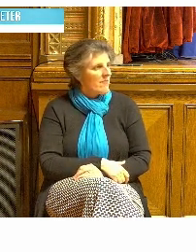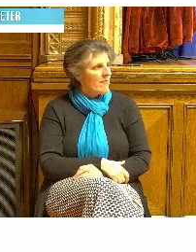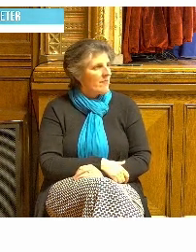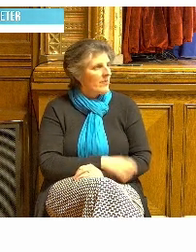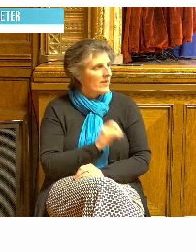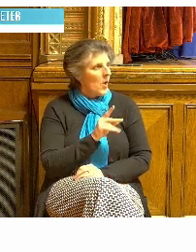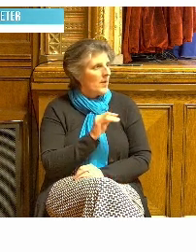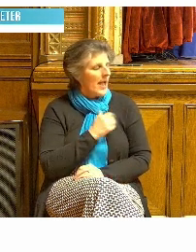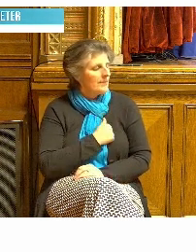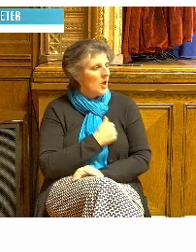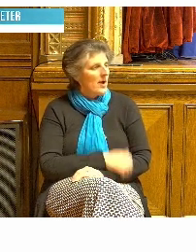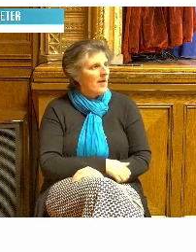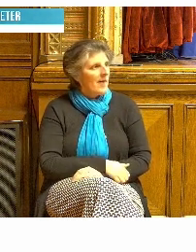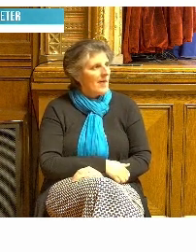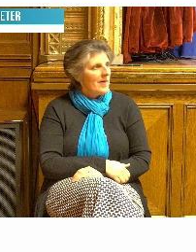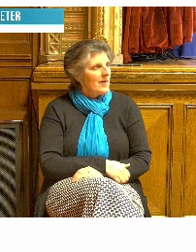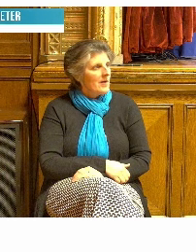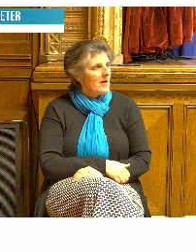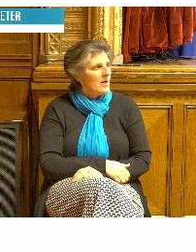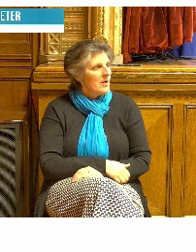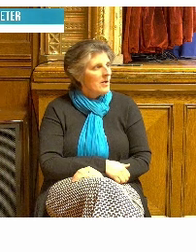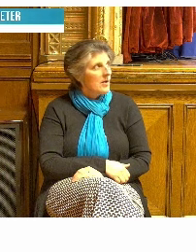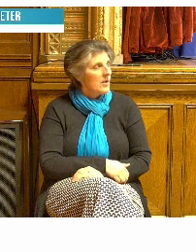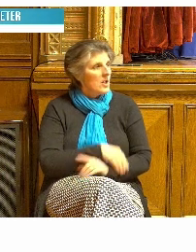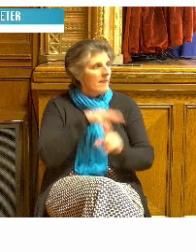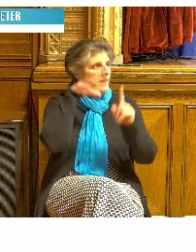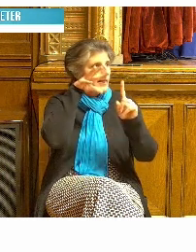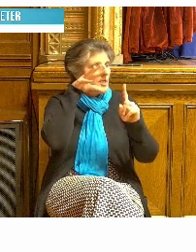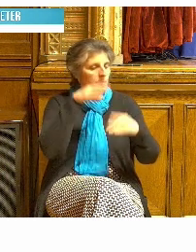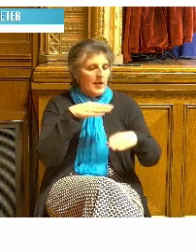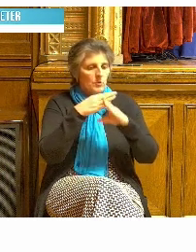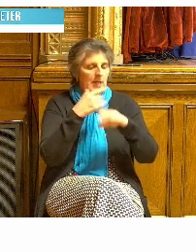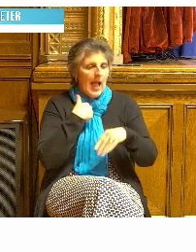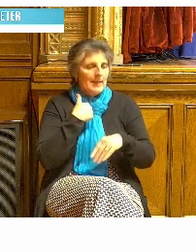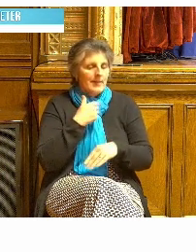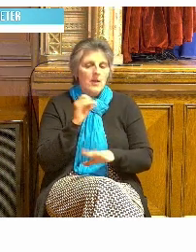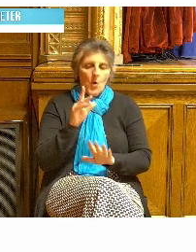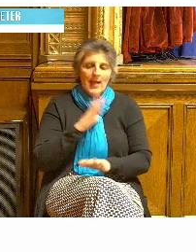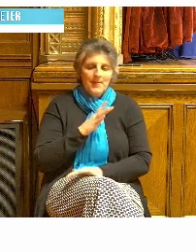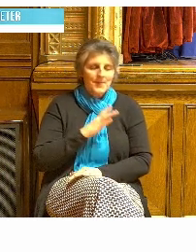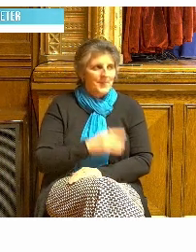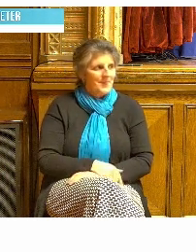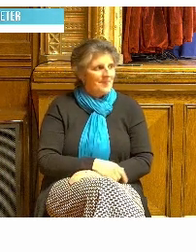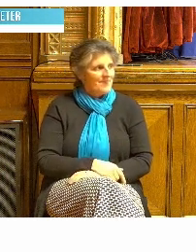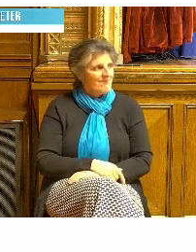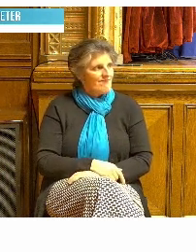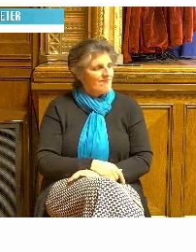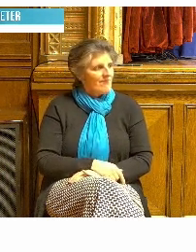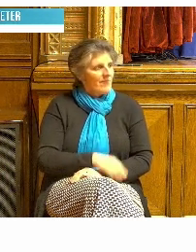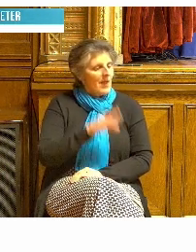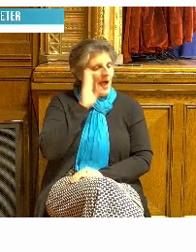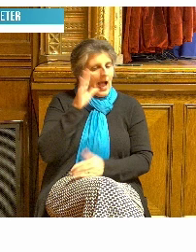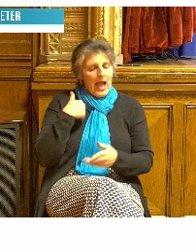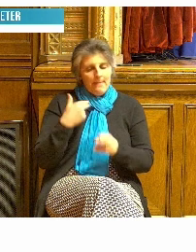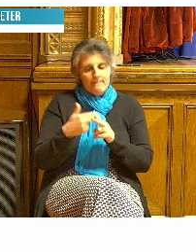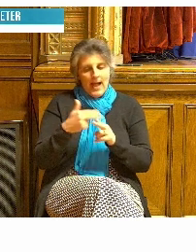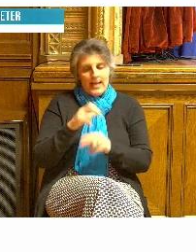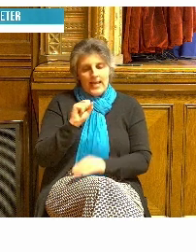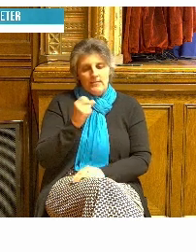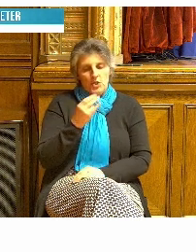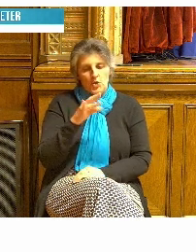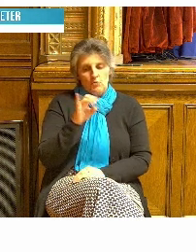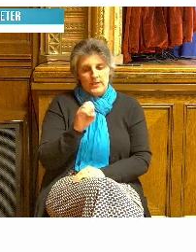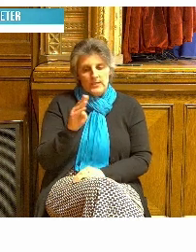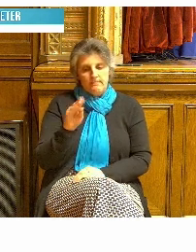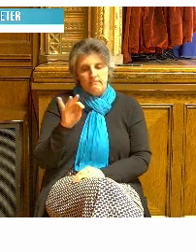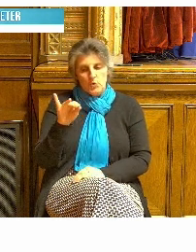I'm sorry. The little projector was blocking me, Dr. Hopkins. Okay. Hi, my name is Sharice Bufus